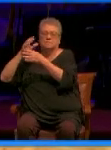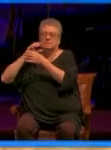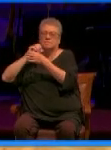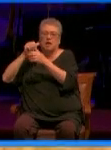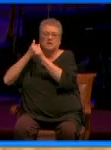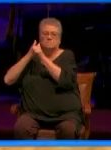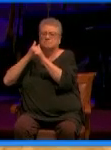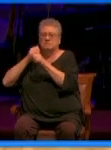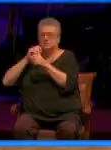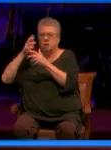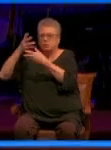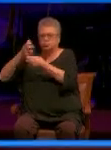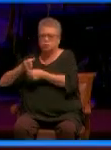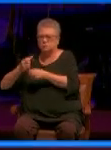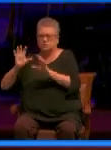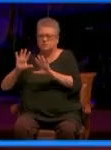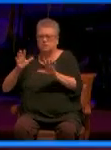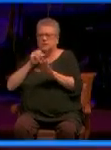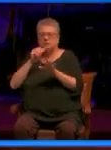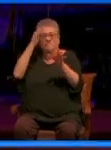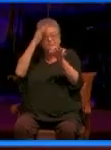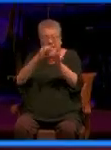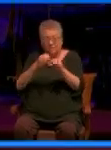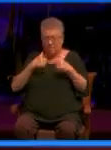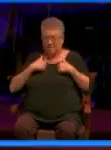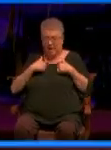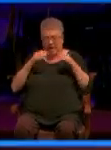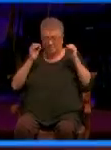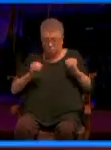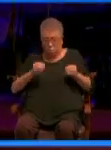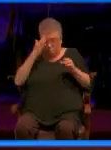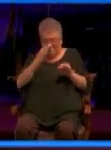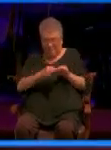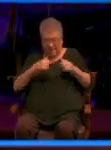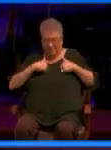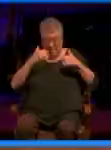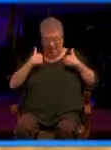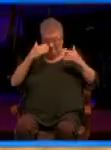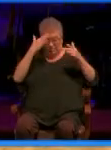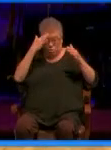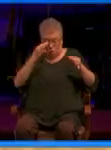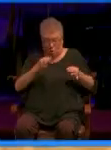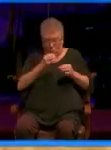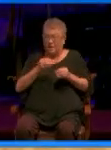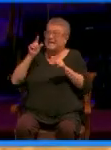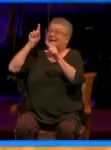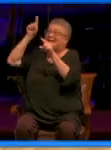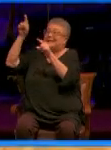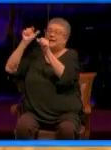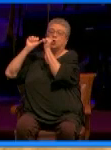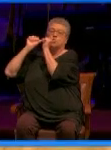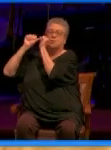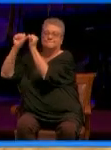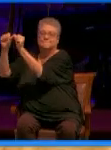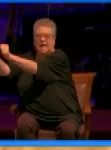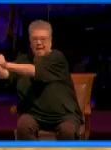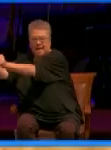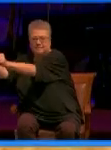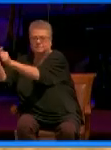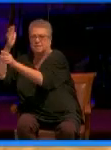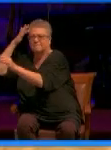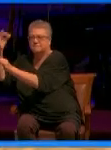says. It says, if we are faithless, he remains, what's it say?